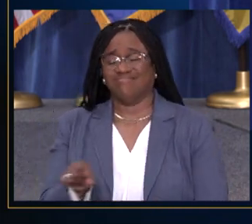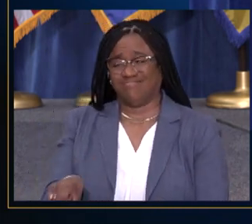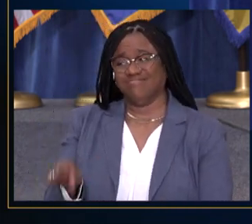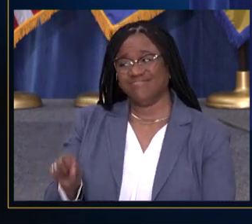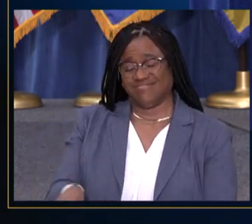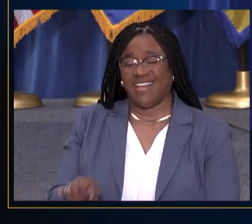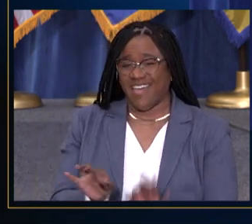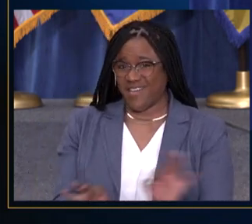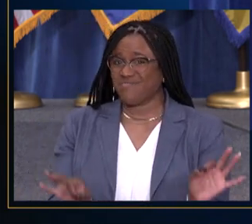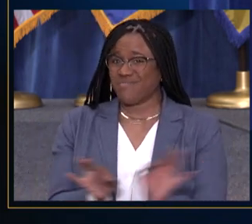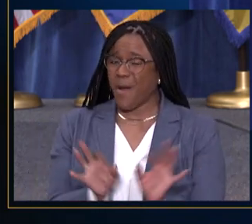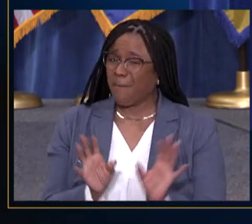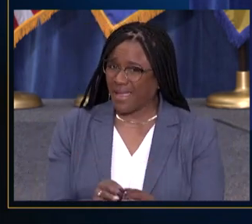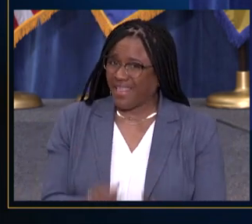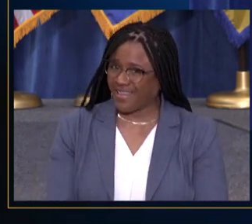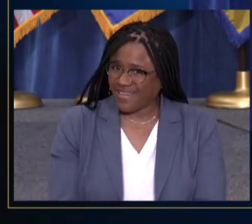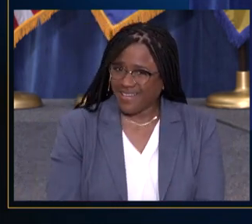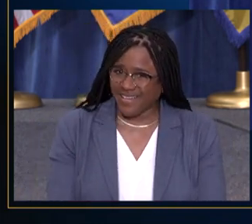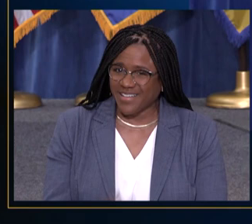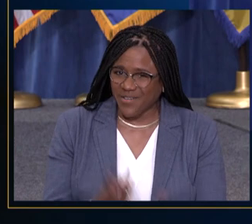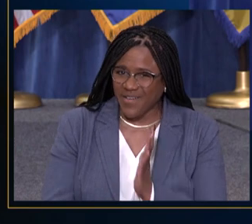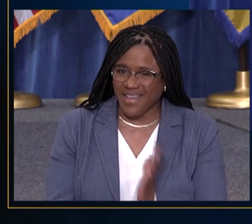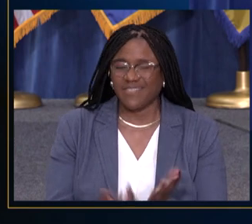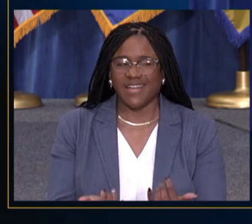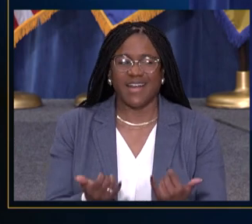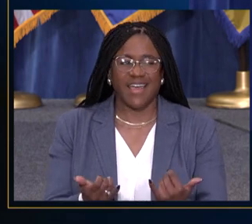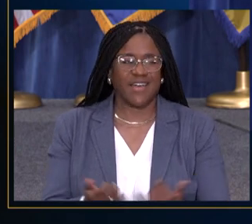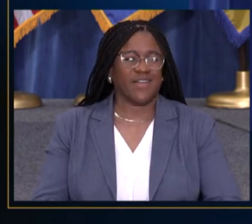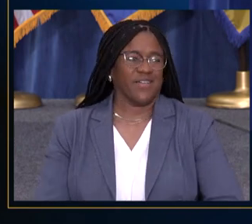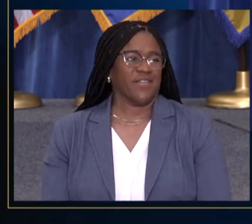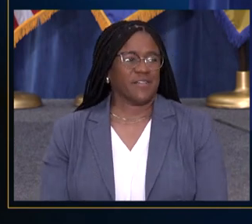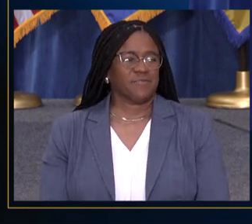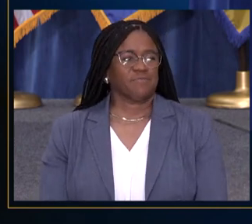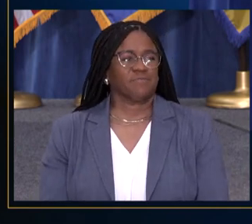there's an important meeting, so we're just going to jump right in.